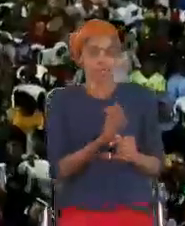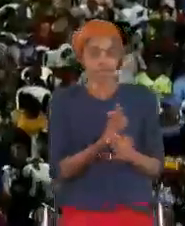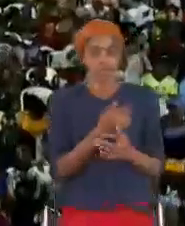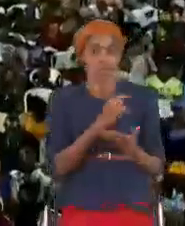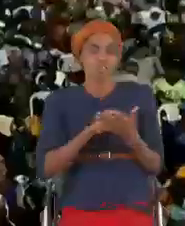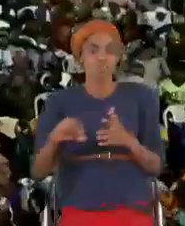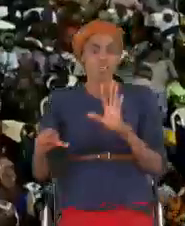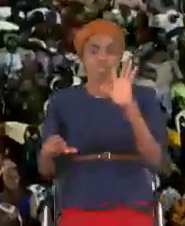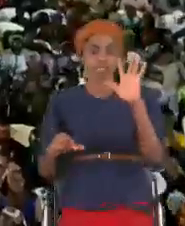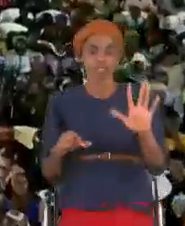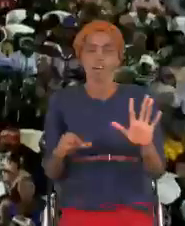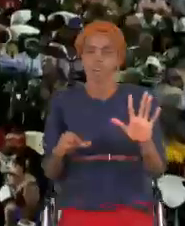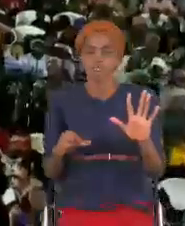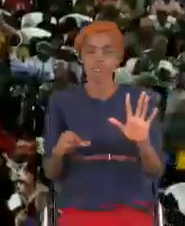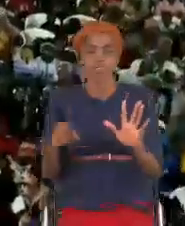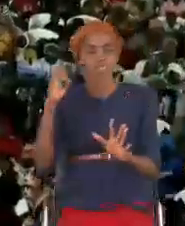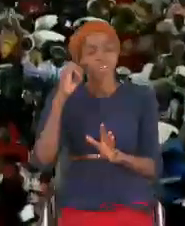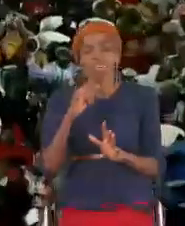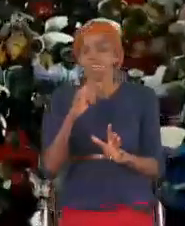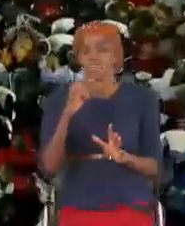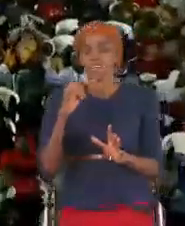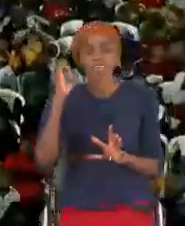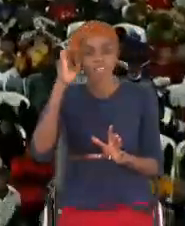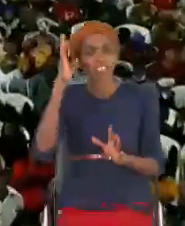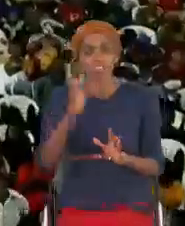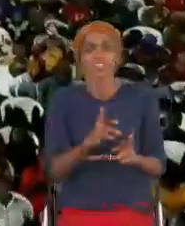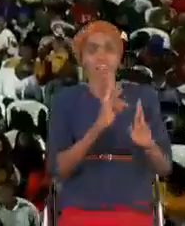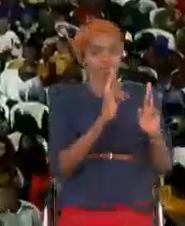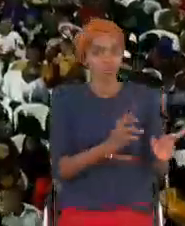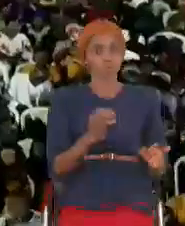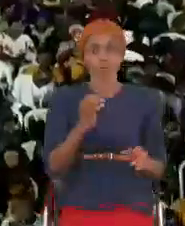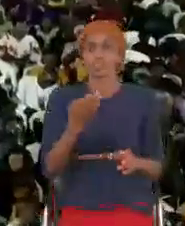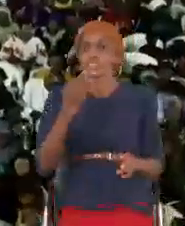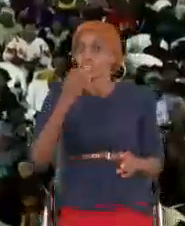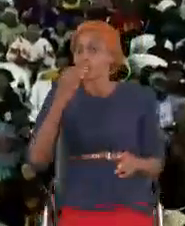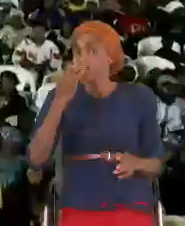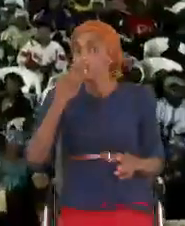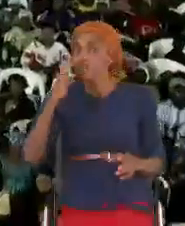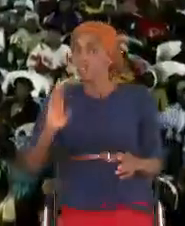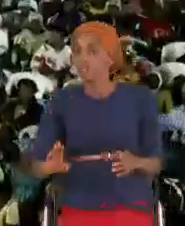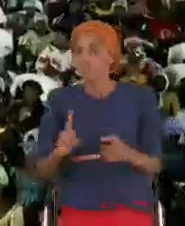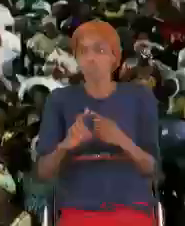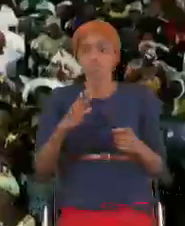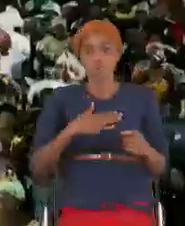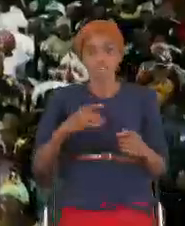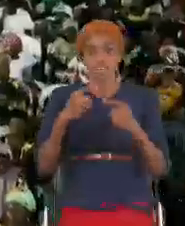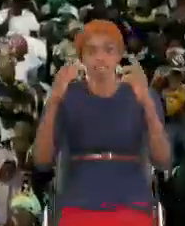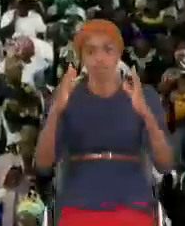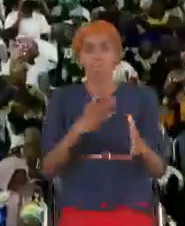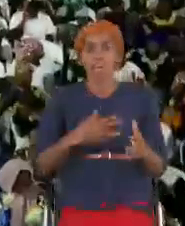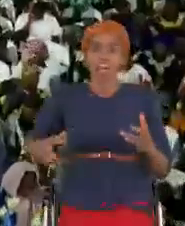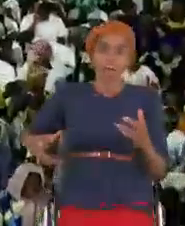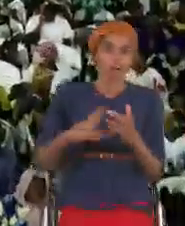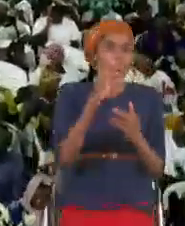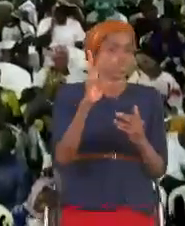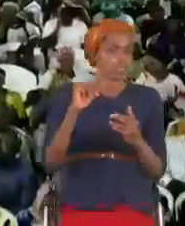5. In verse 5, he shall reward evil to mine enemies. Cut them off